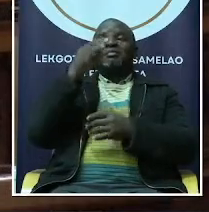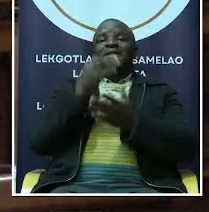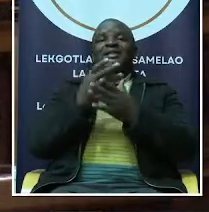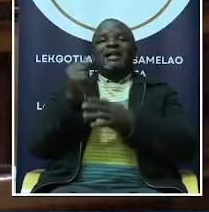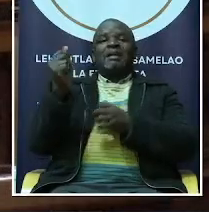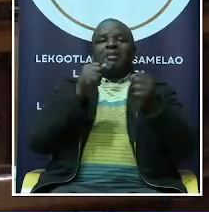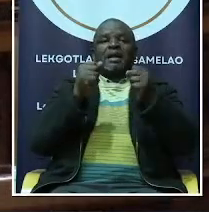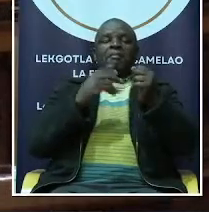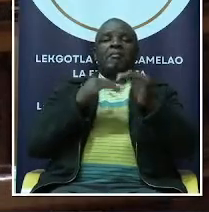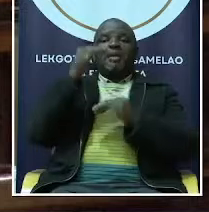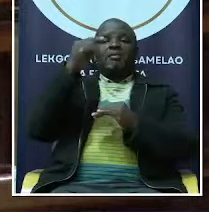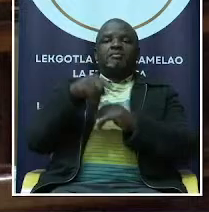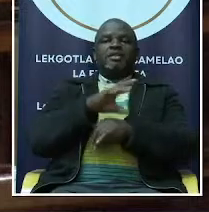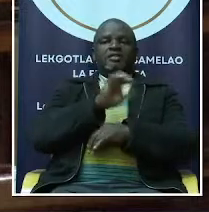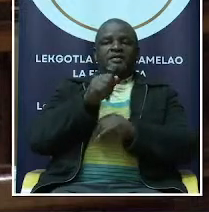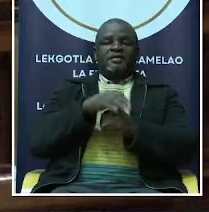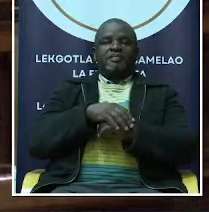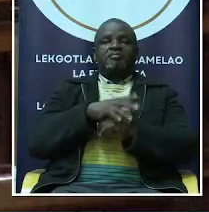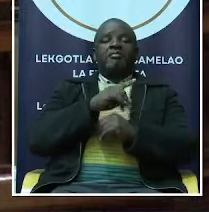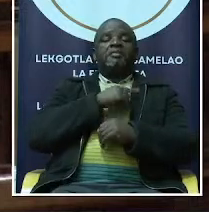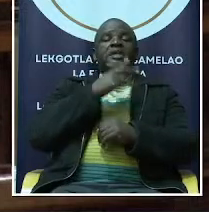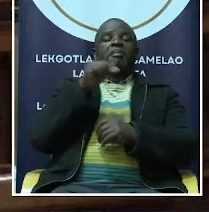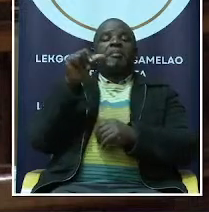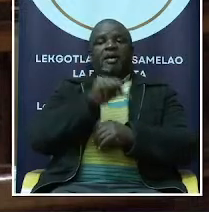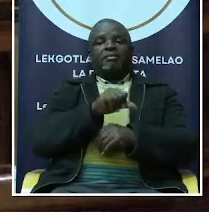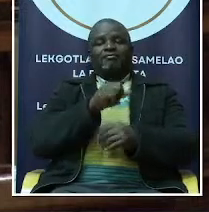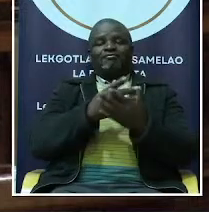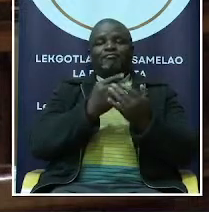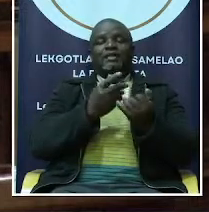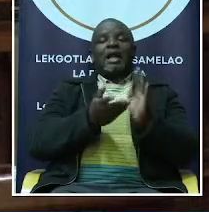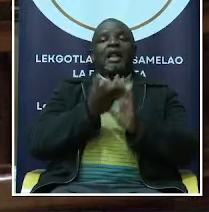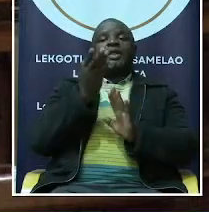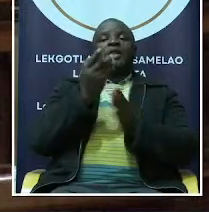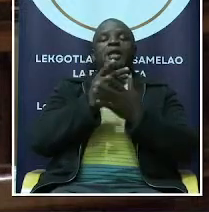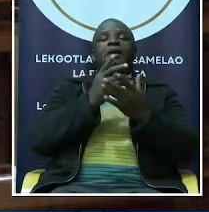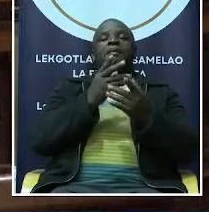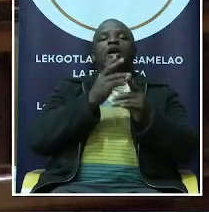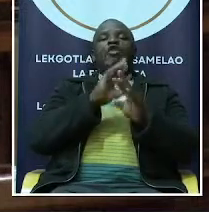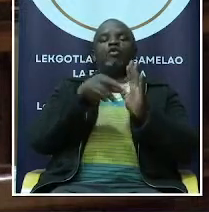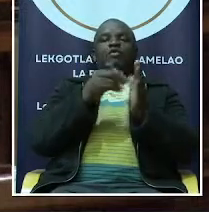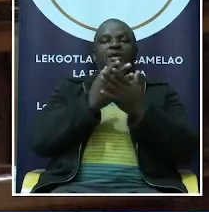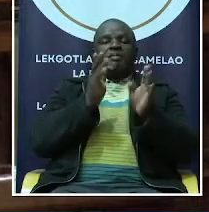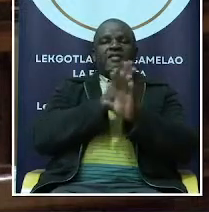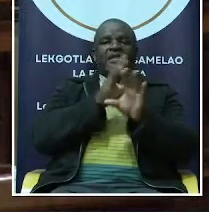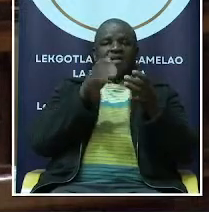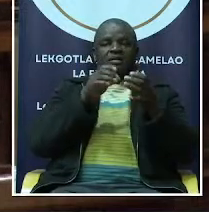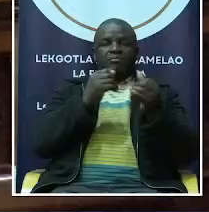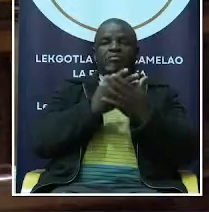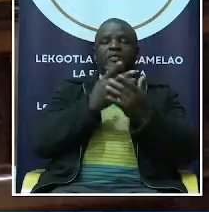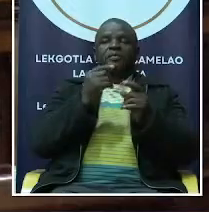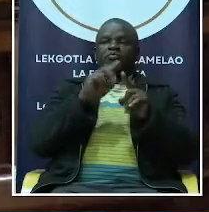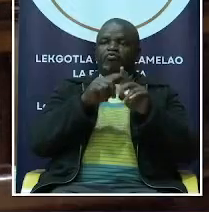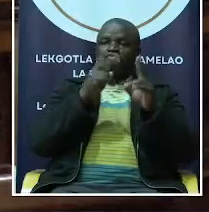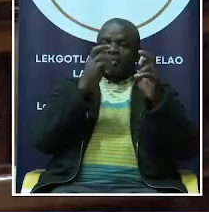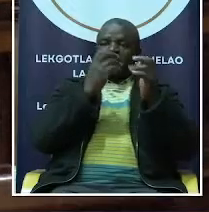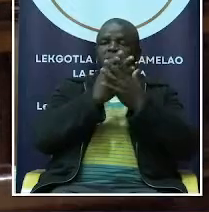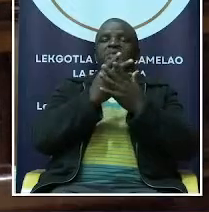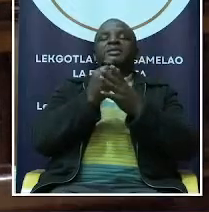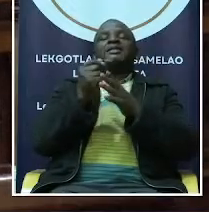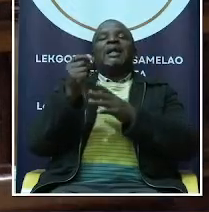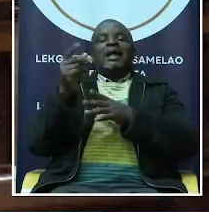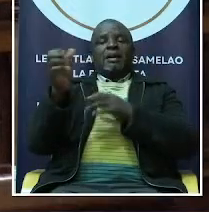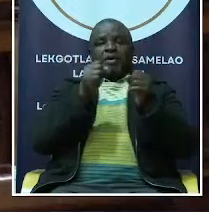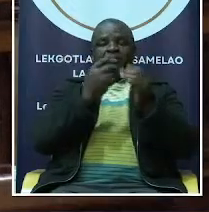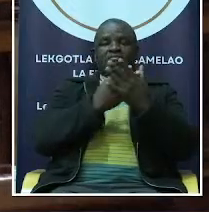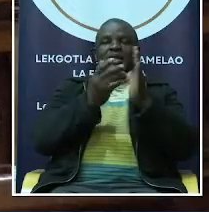country. So this goes back to how we want to increase the private sector's role in employment and skills development. We